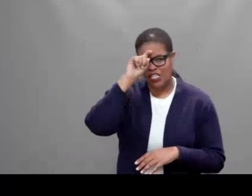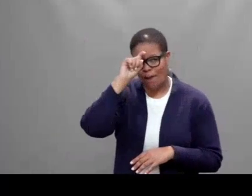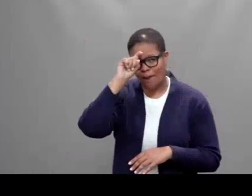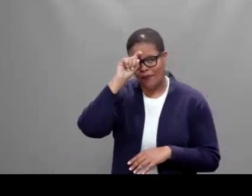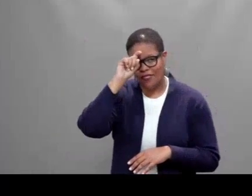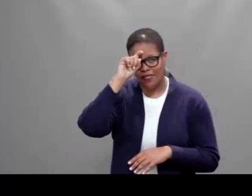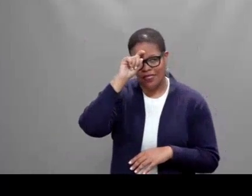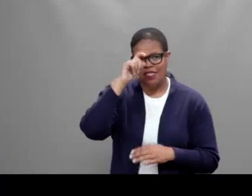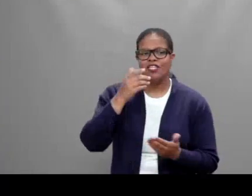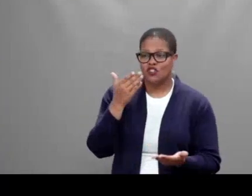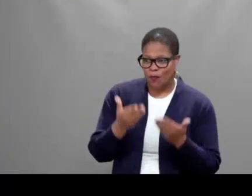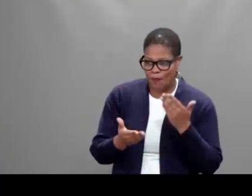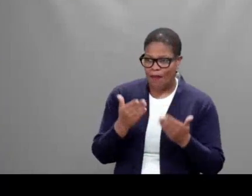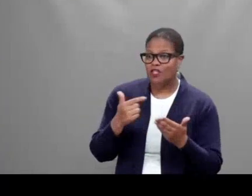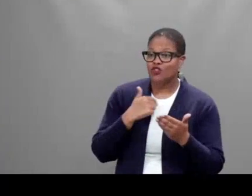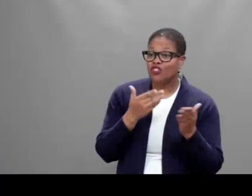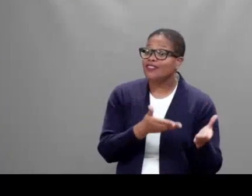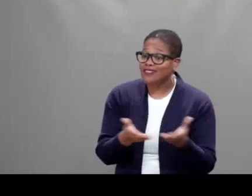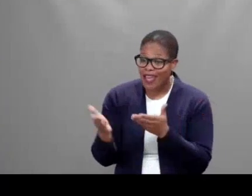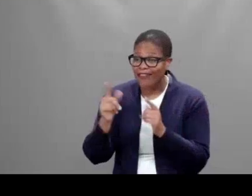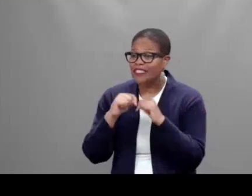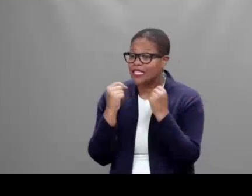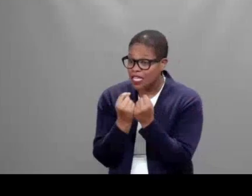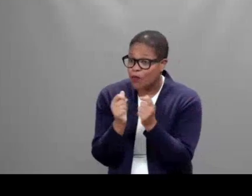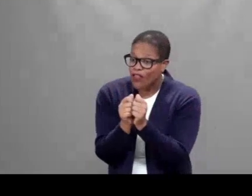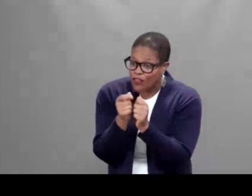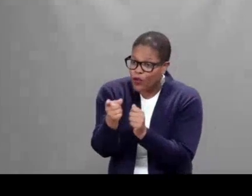maybe you should just take the policy review team.